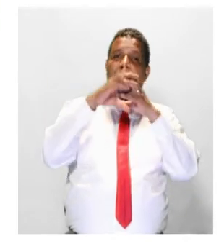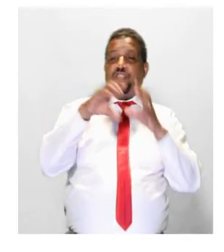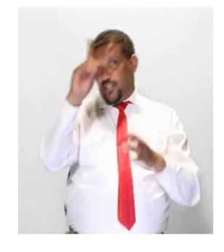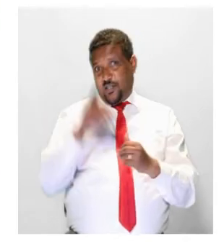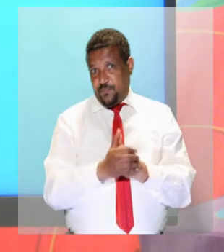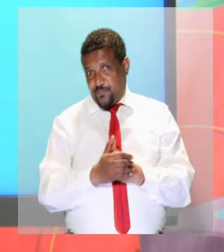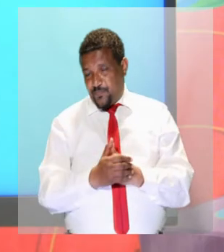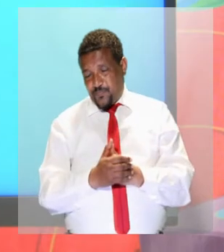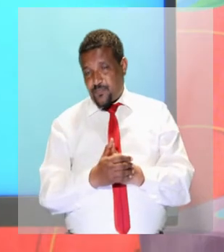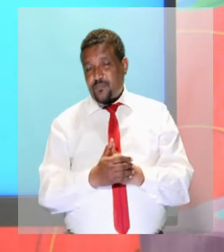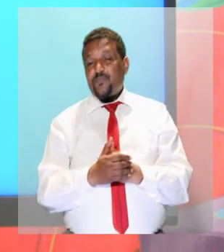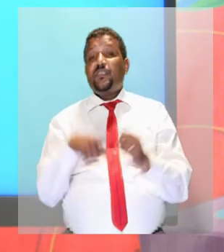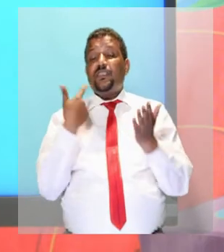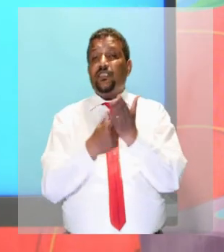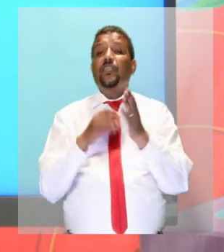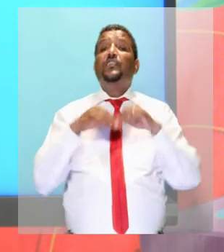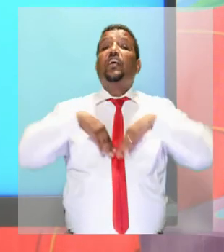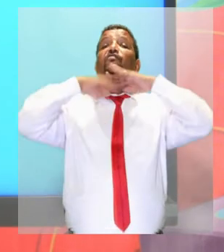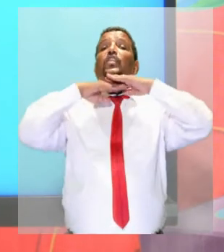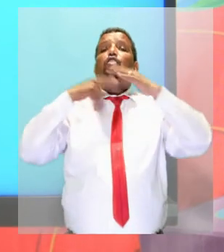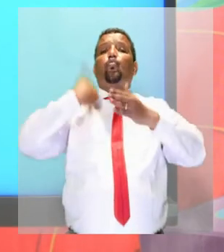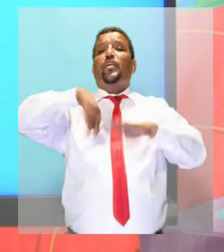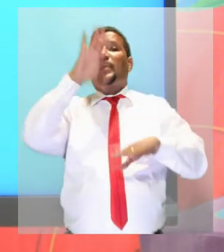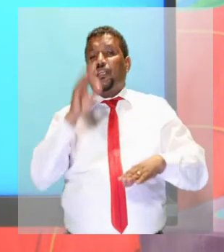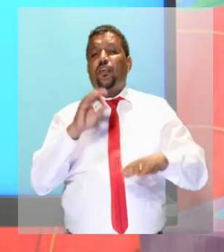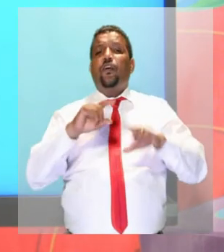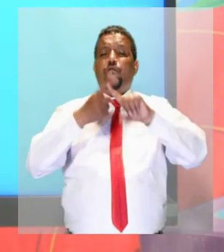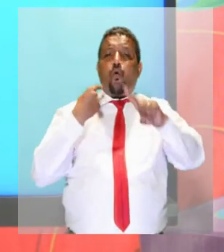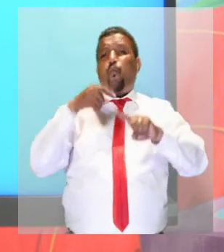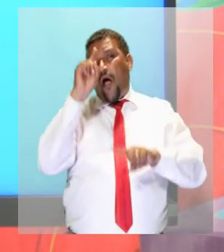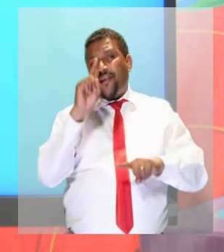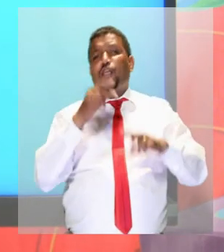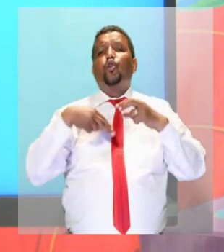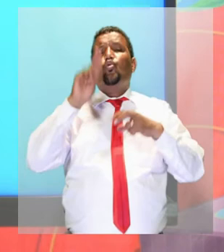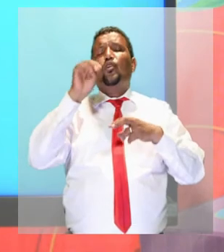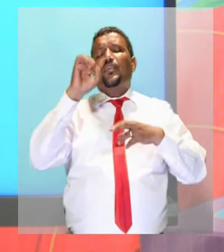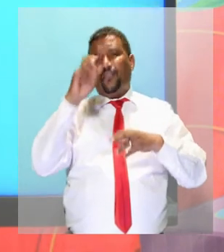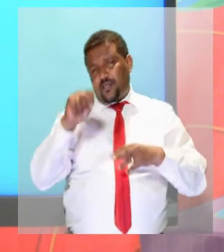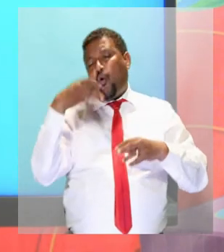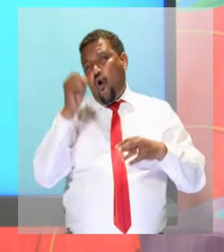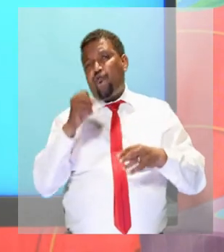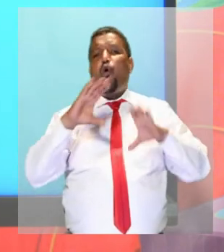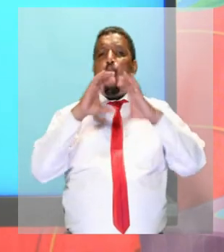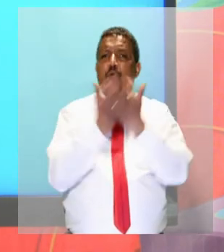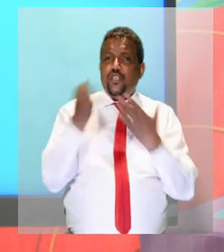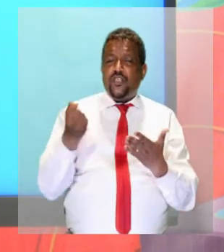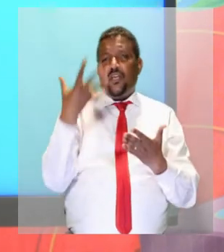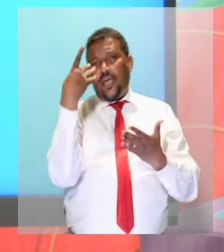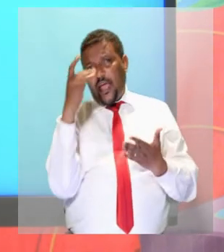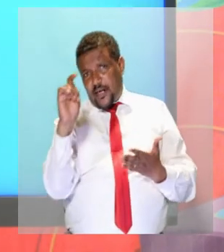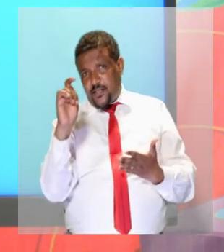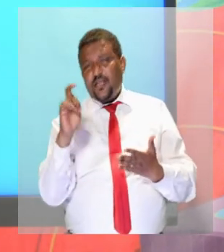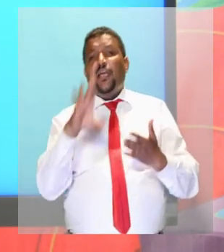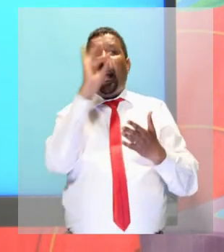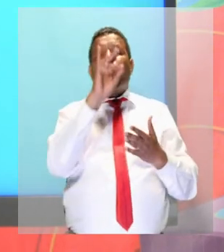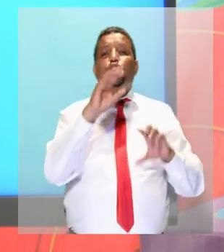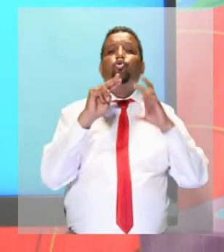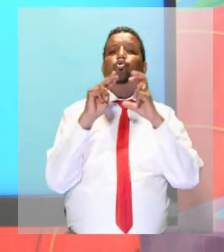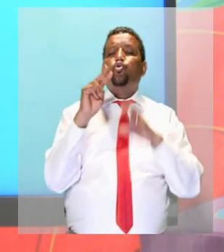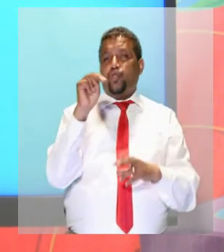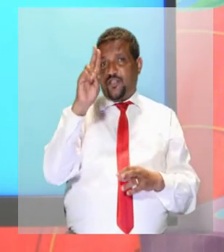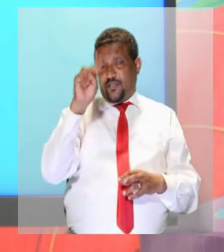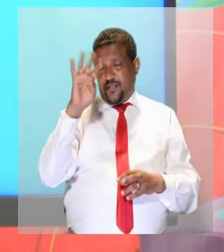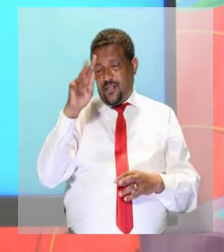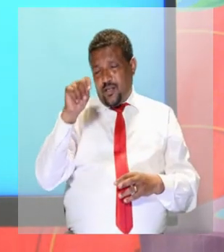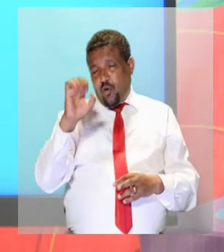if the satisfaction that we get from 1 unit of commodity X and 8 units of commodity Y is equal